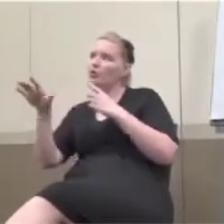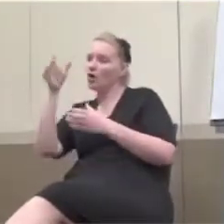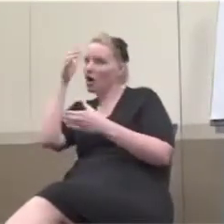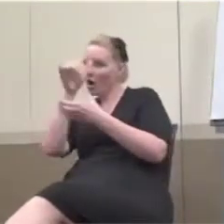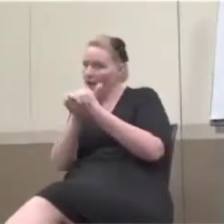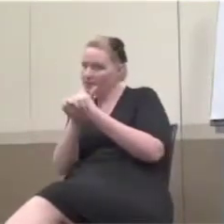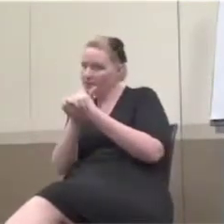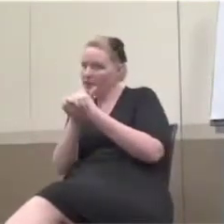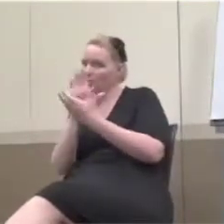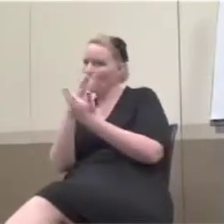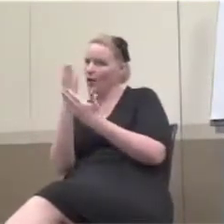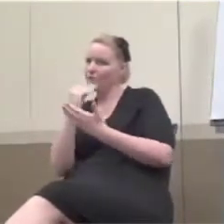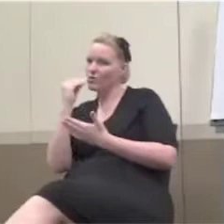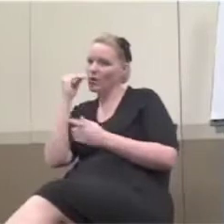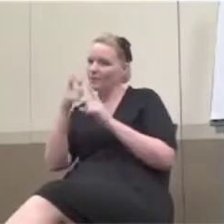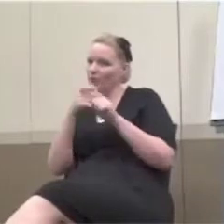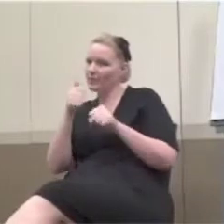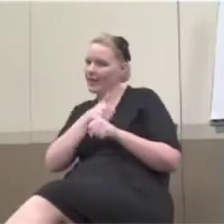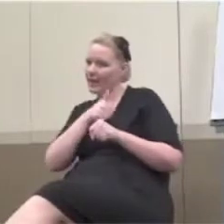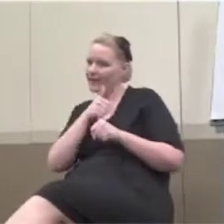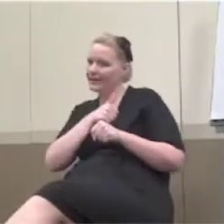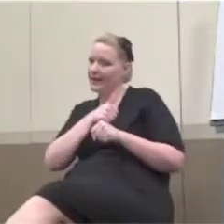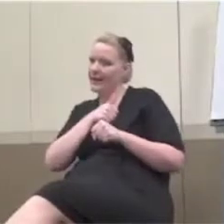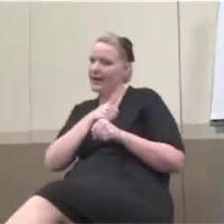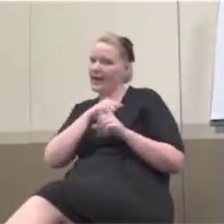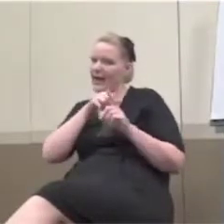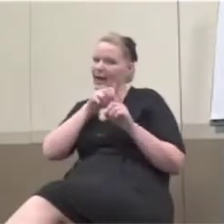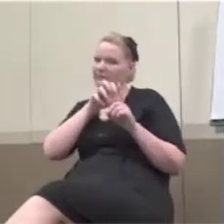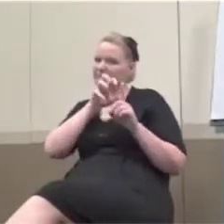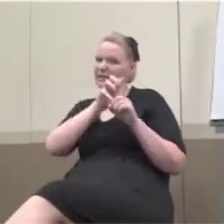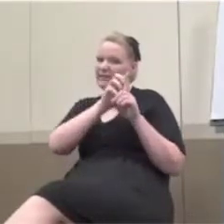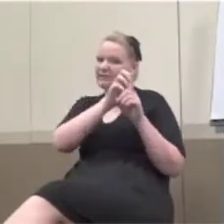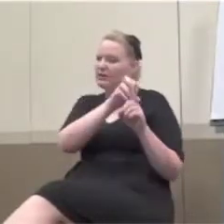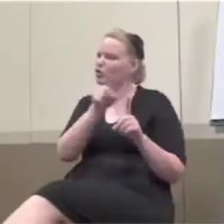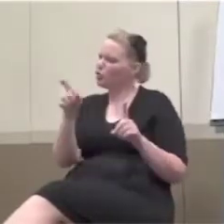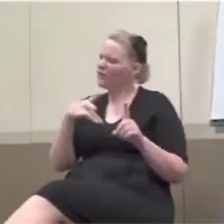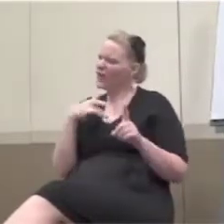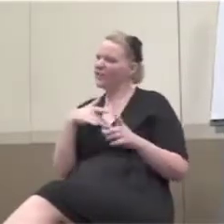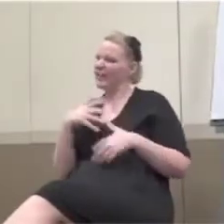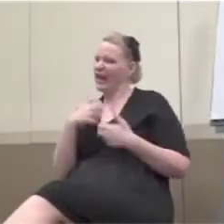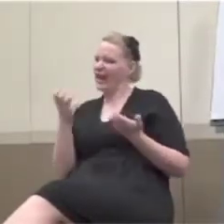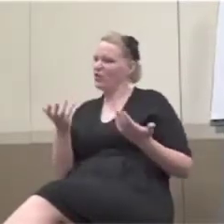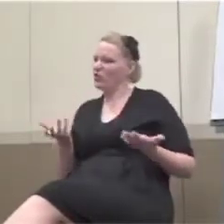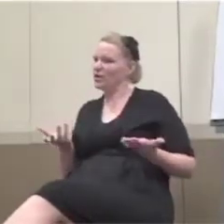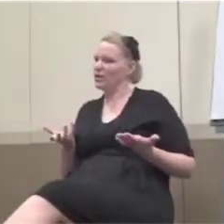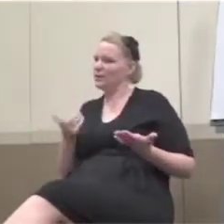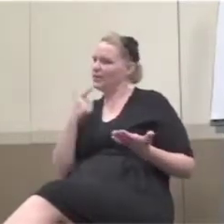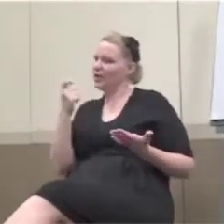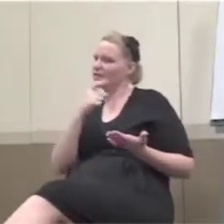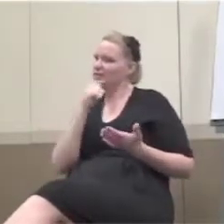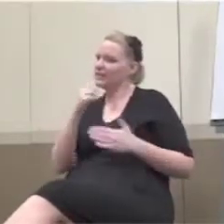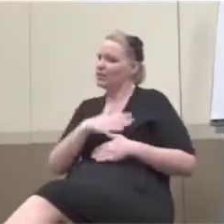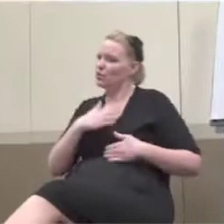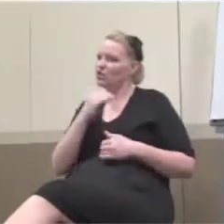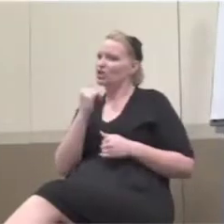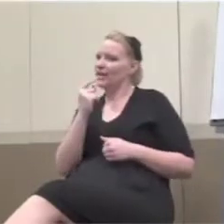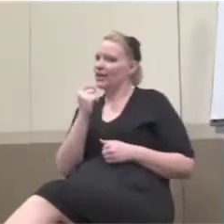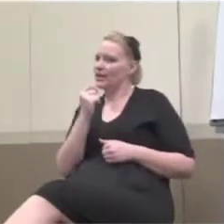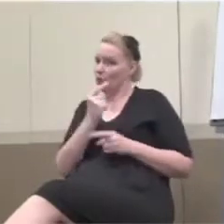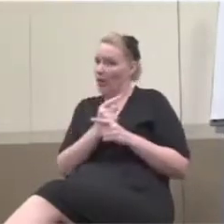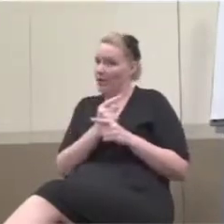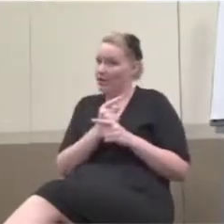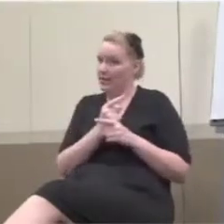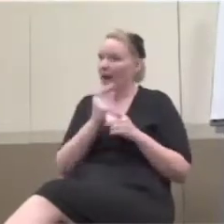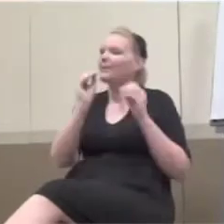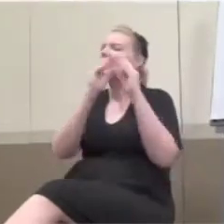husband came home from Canada and jumped all over your case, you felt angry because you felt he didn't appreciate you. I'm clarifying what